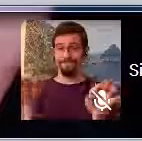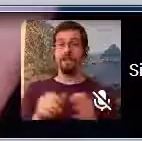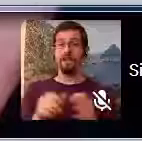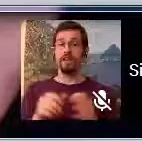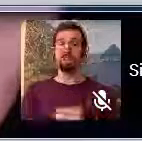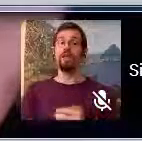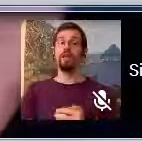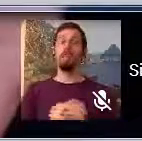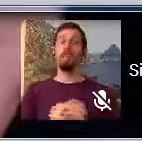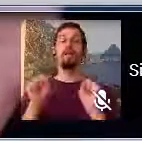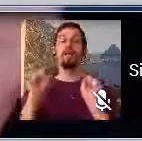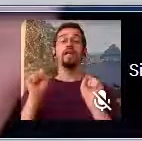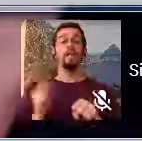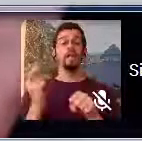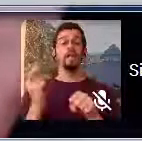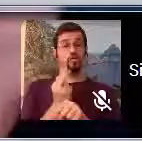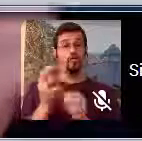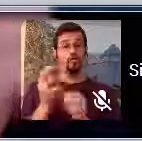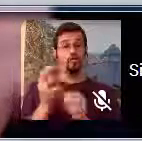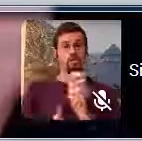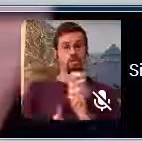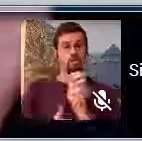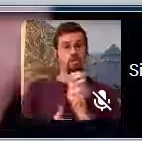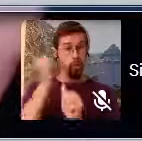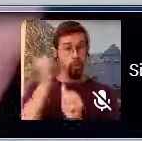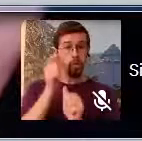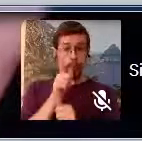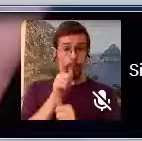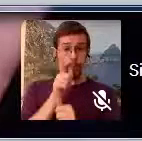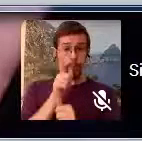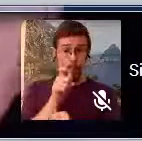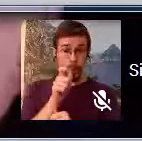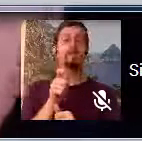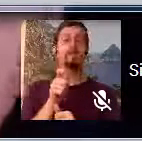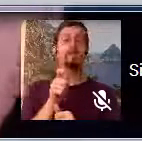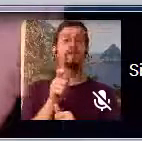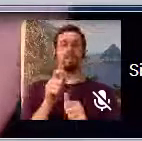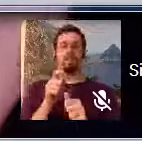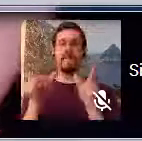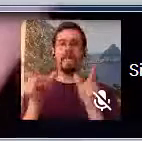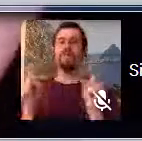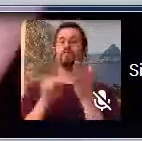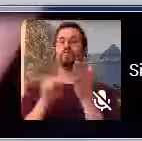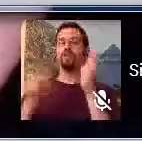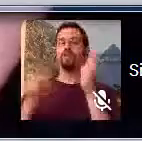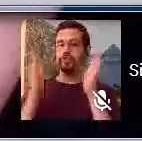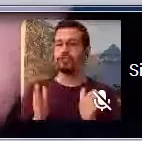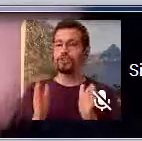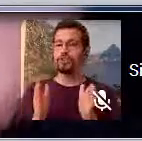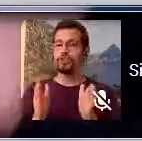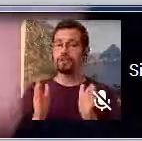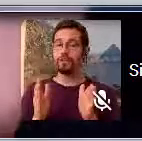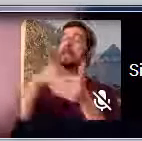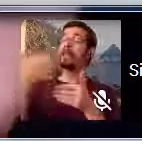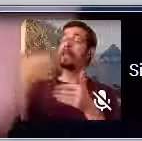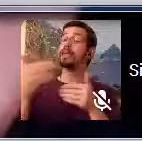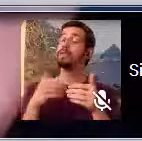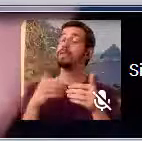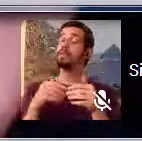used mostly by linguists and researchers. Next slide, please.